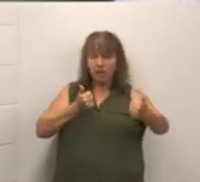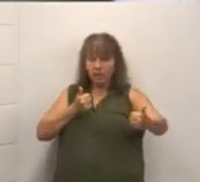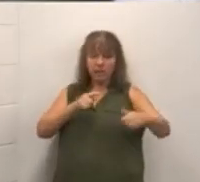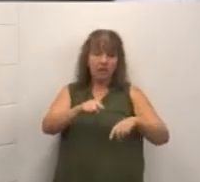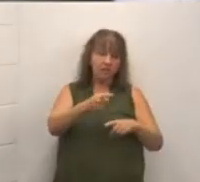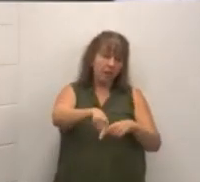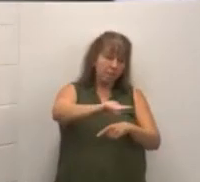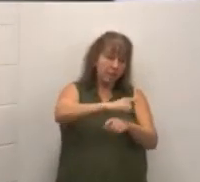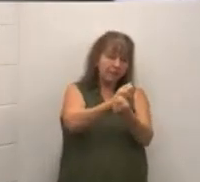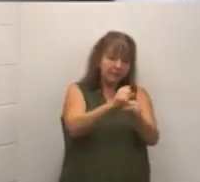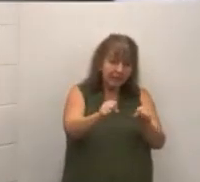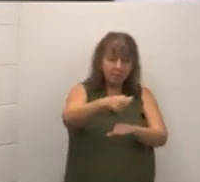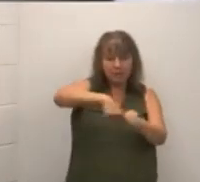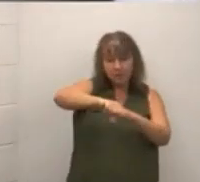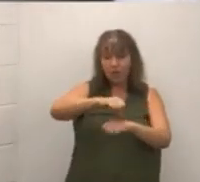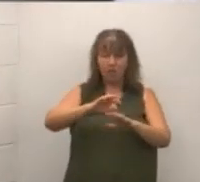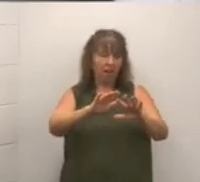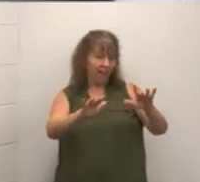but providing them with